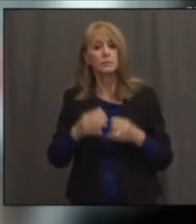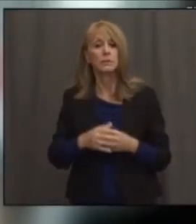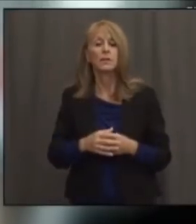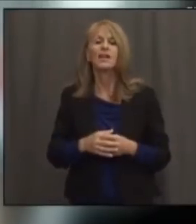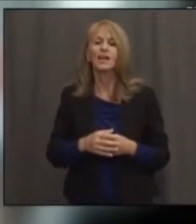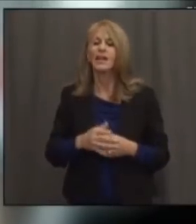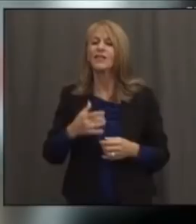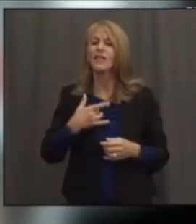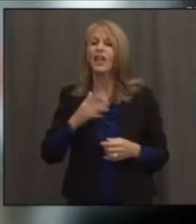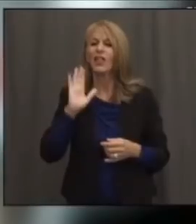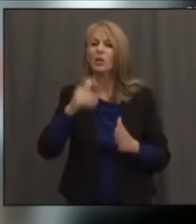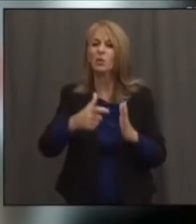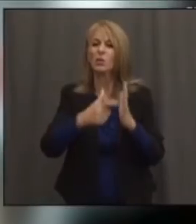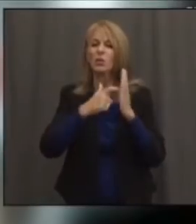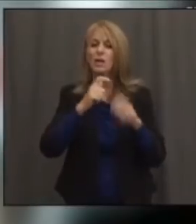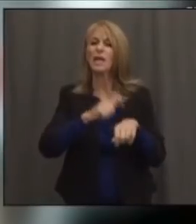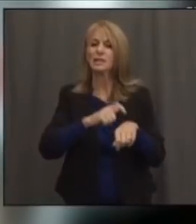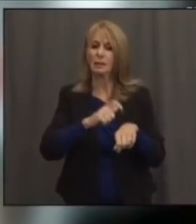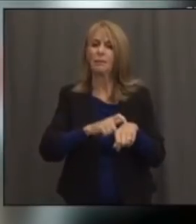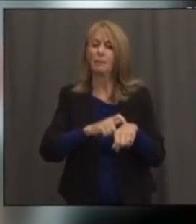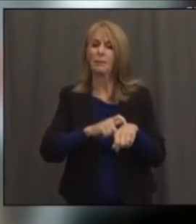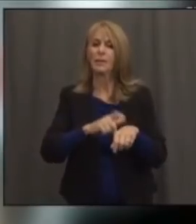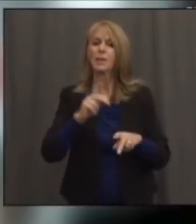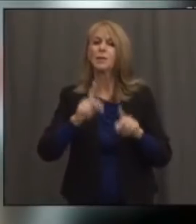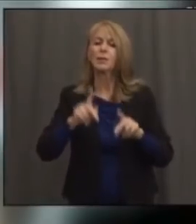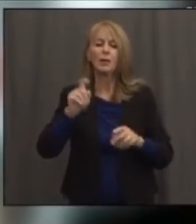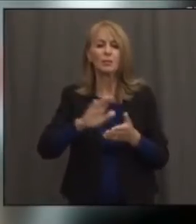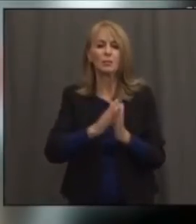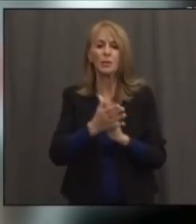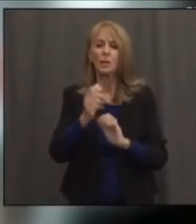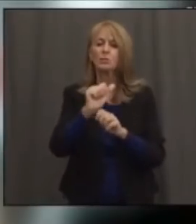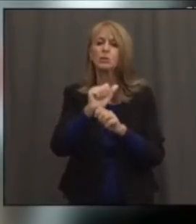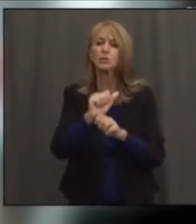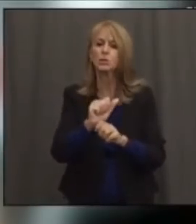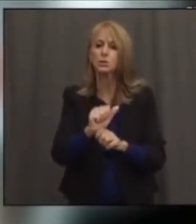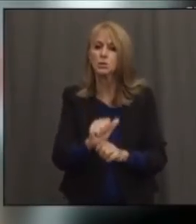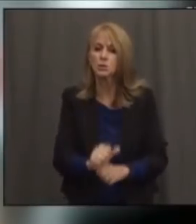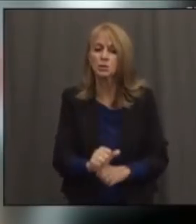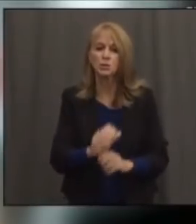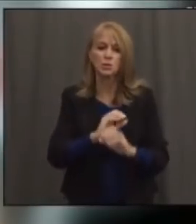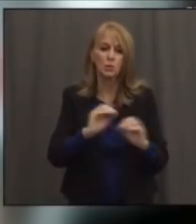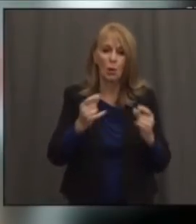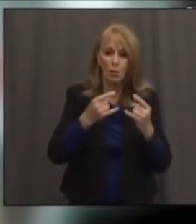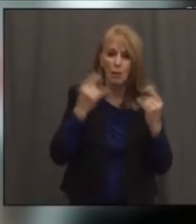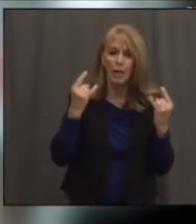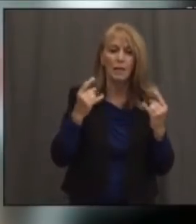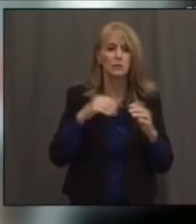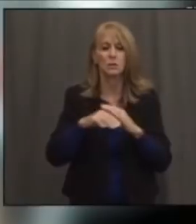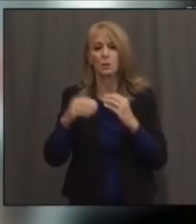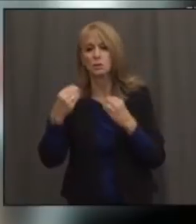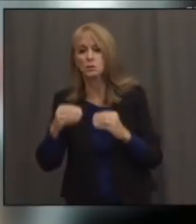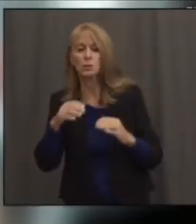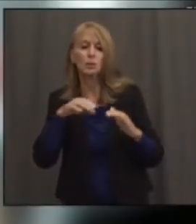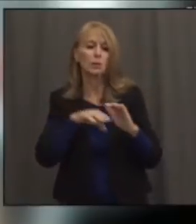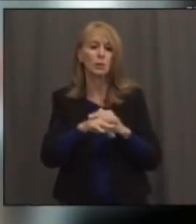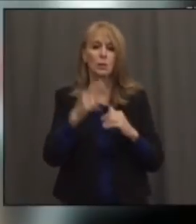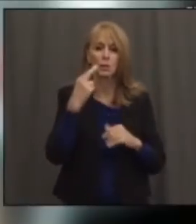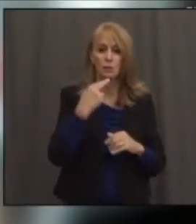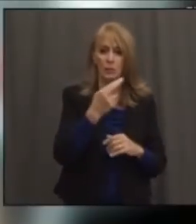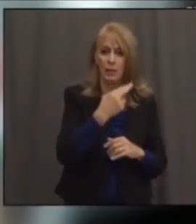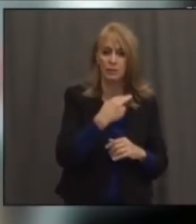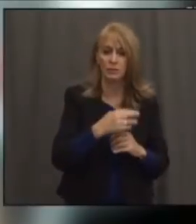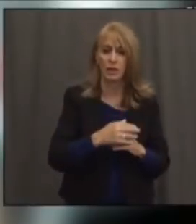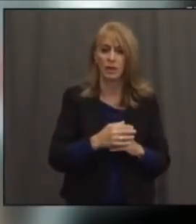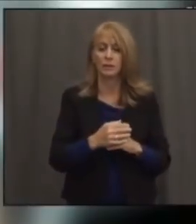persist for a time. There's a certain social etiquette that's been adopted. And then I think there's going to be people who, we need to make judgments about